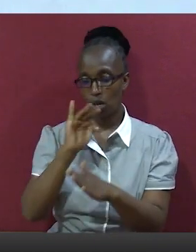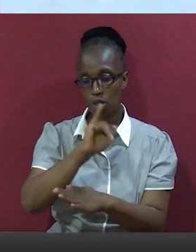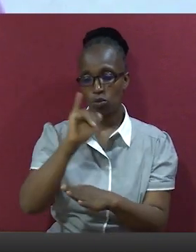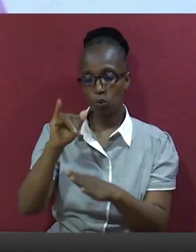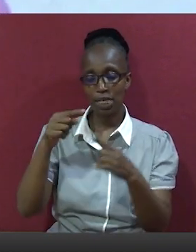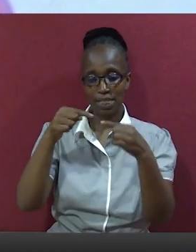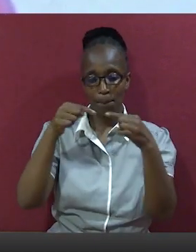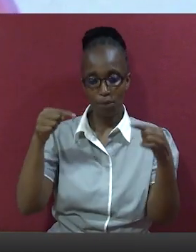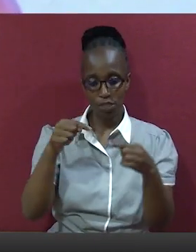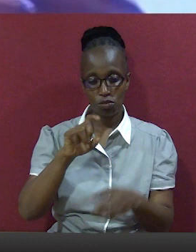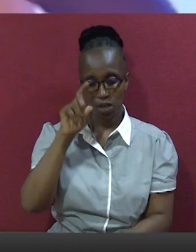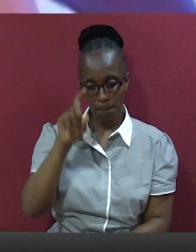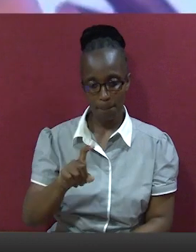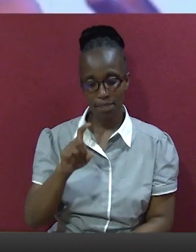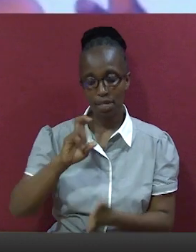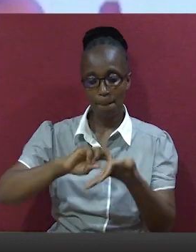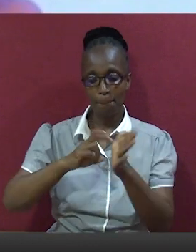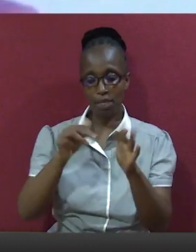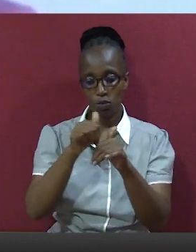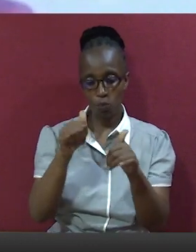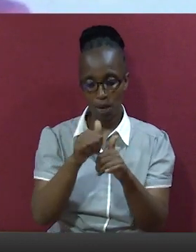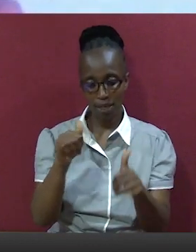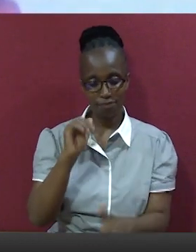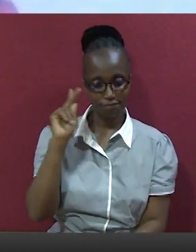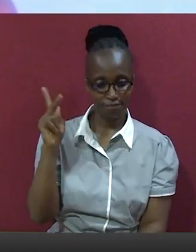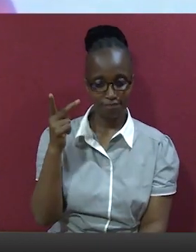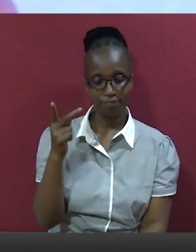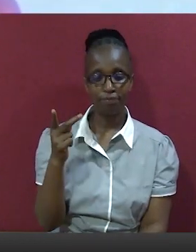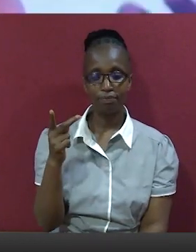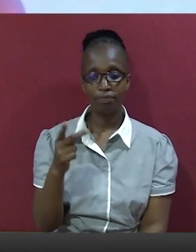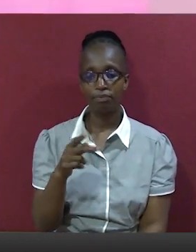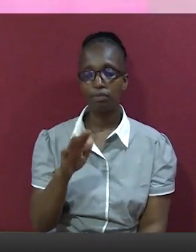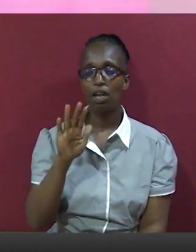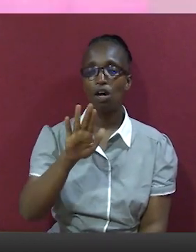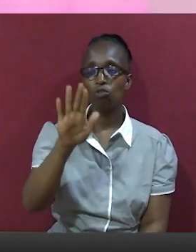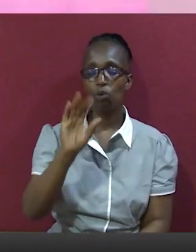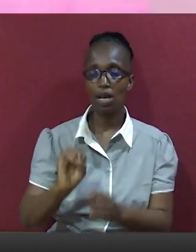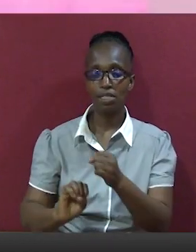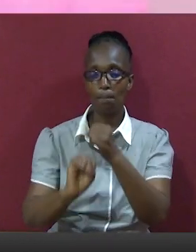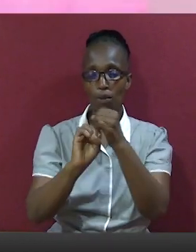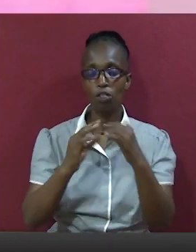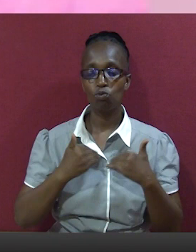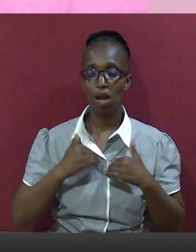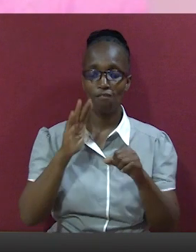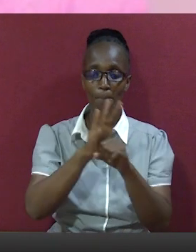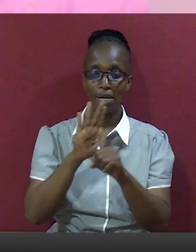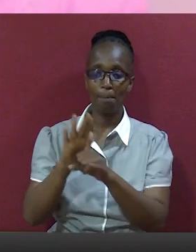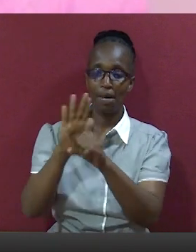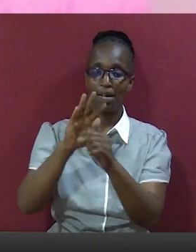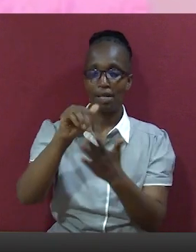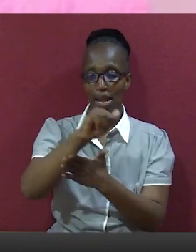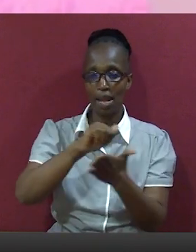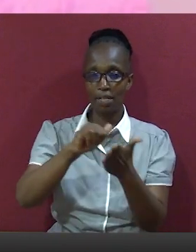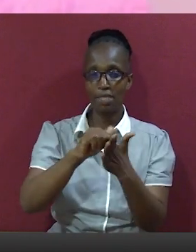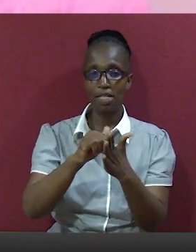those in the opposition must mean well for Kenya. Those in government must mean well for Kenya. Your support, there are many areas